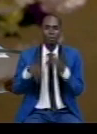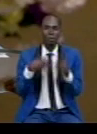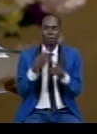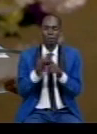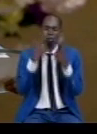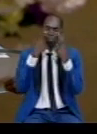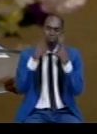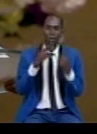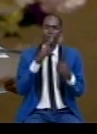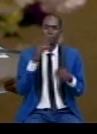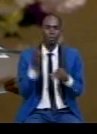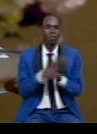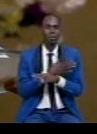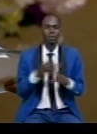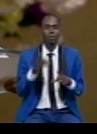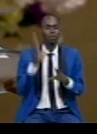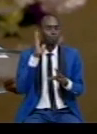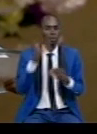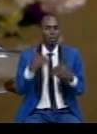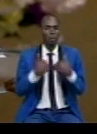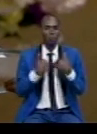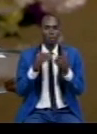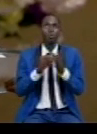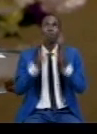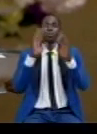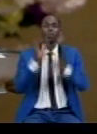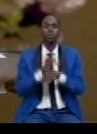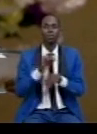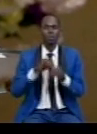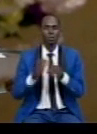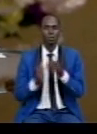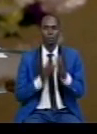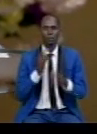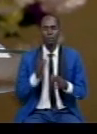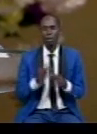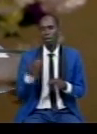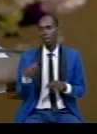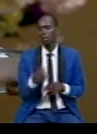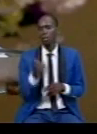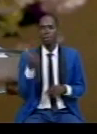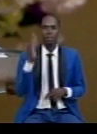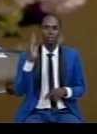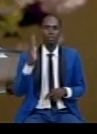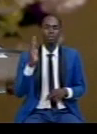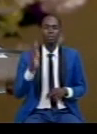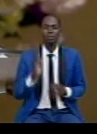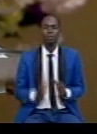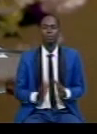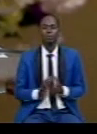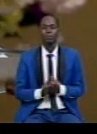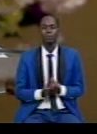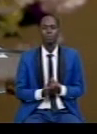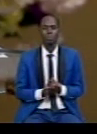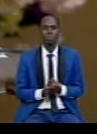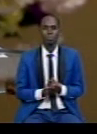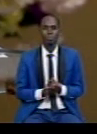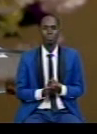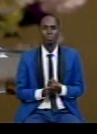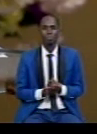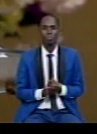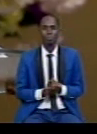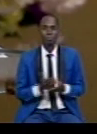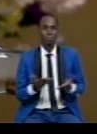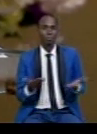you have your miracle in Jesus' name. Another testifier. Here is